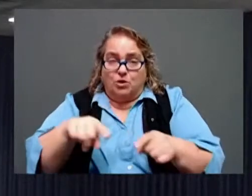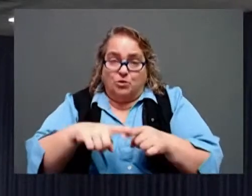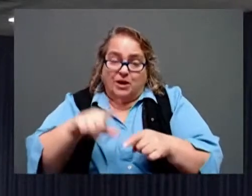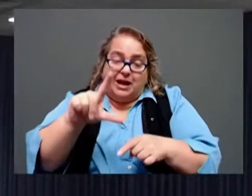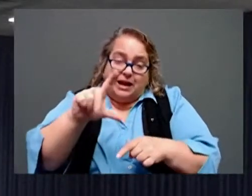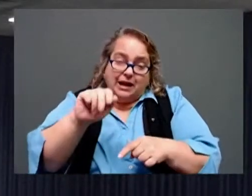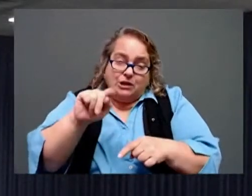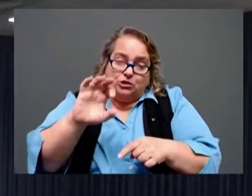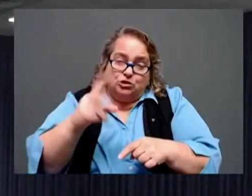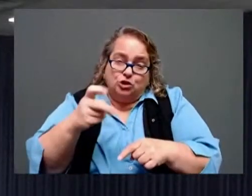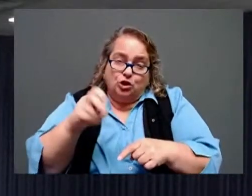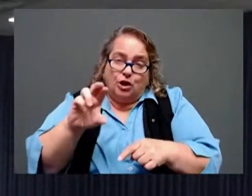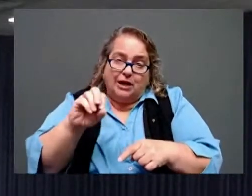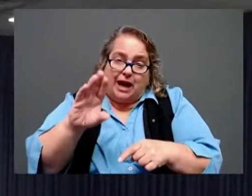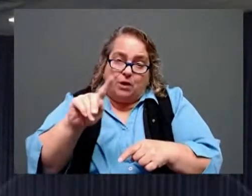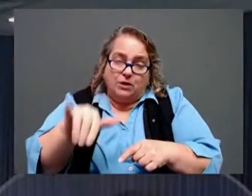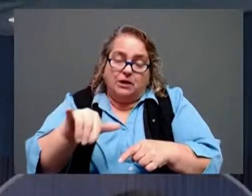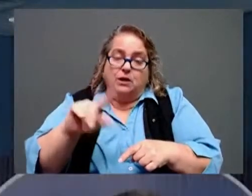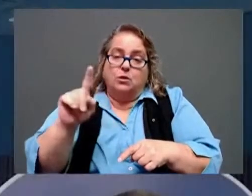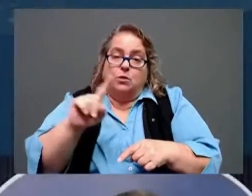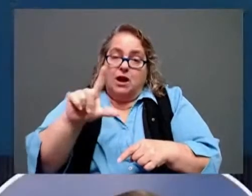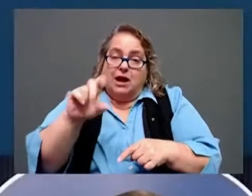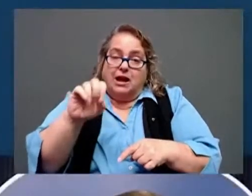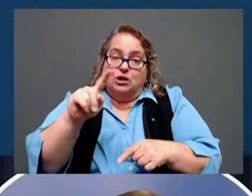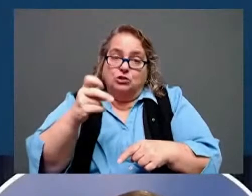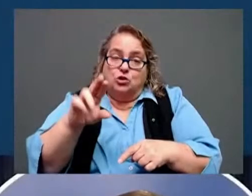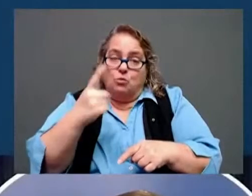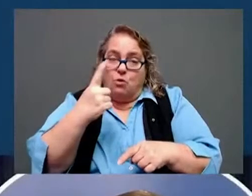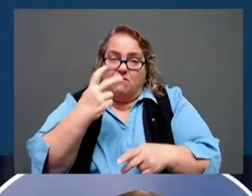the hardest areas to get to,